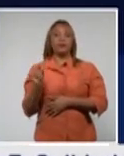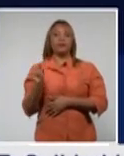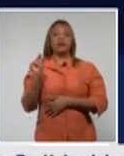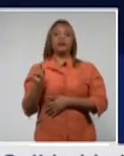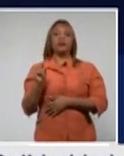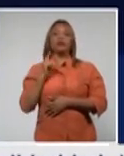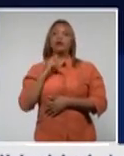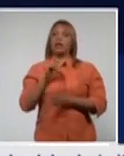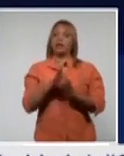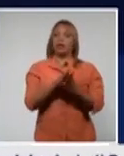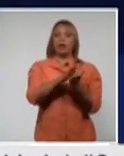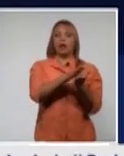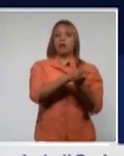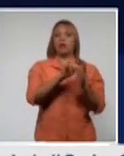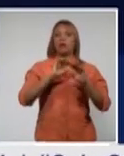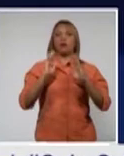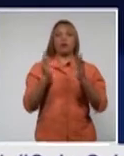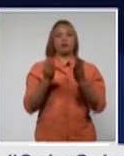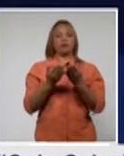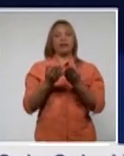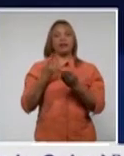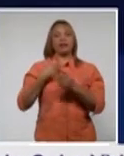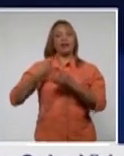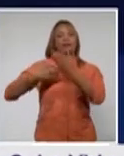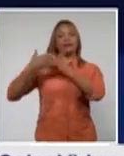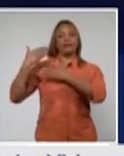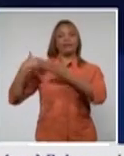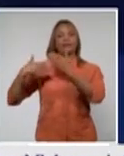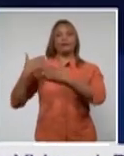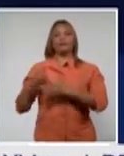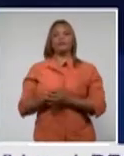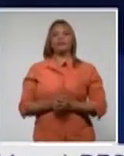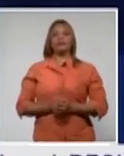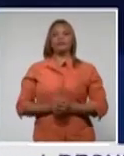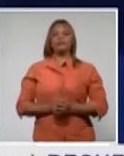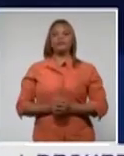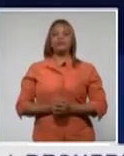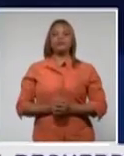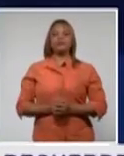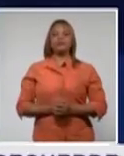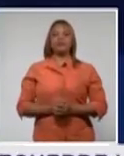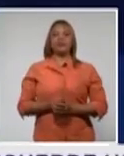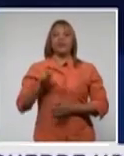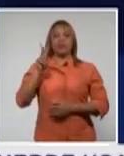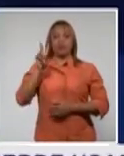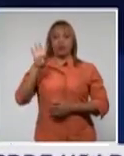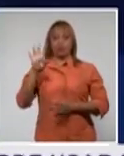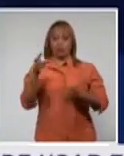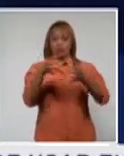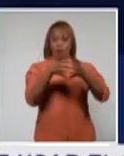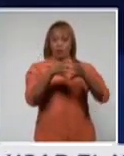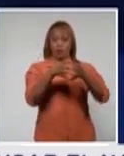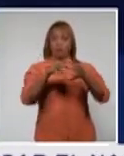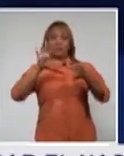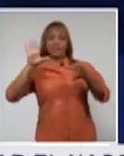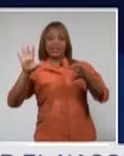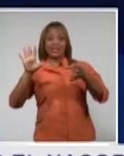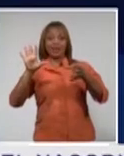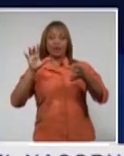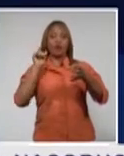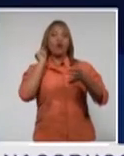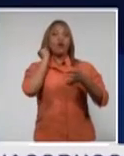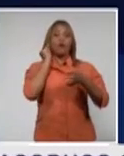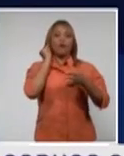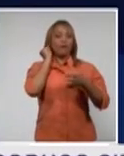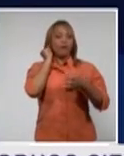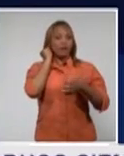cases. Meanwhile, none of the people who tested positive for the virus yesterday contracted it abroad,